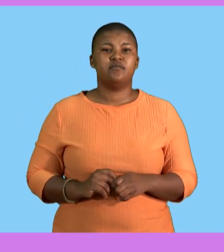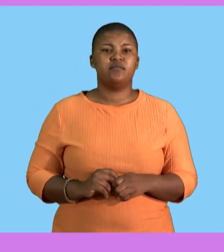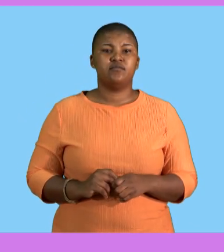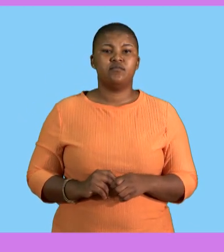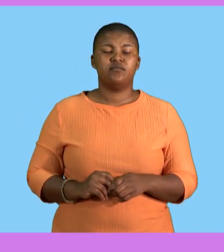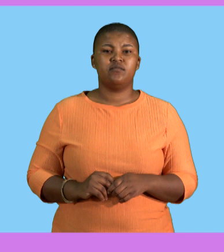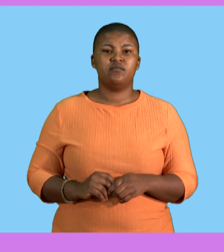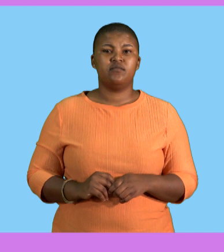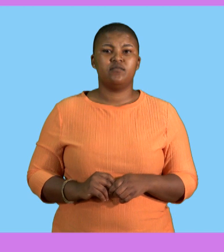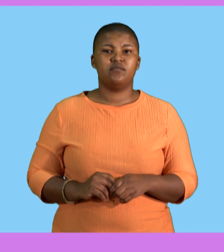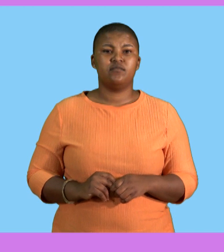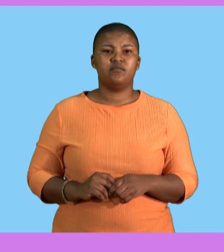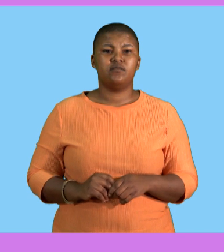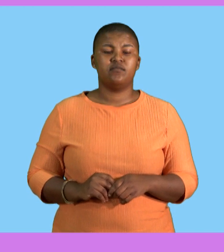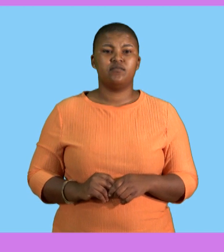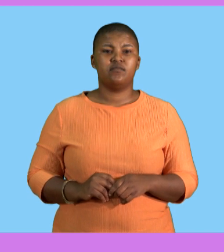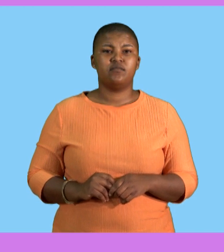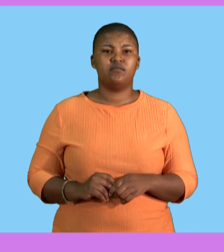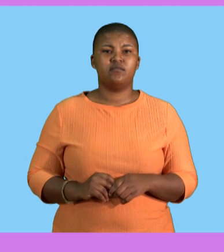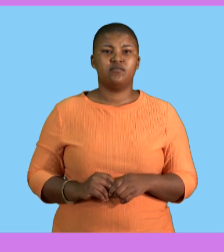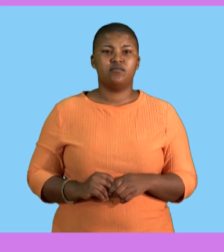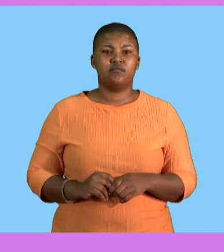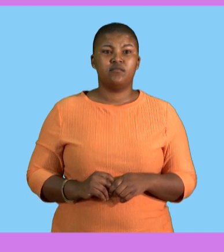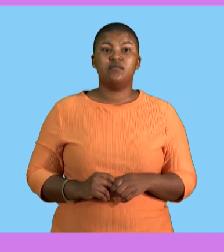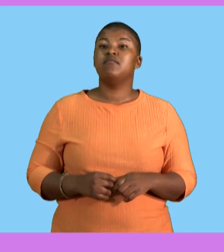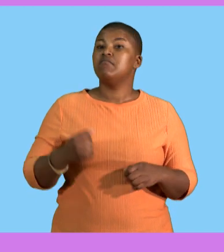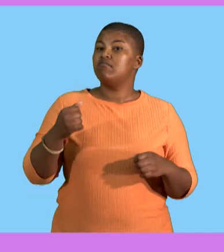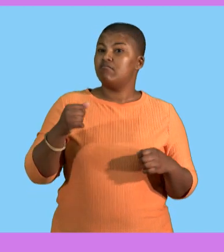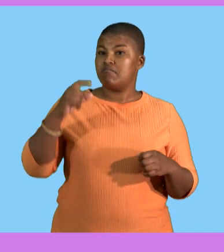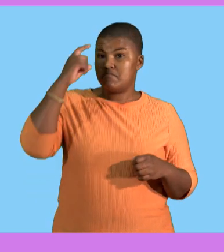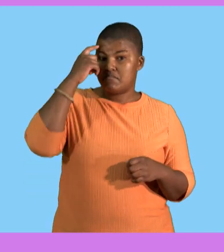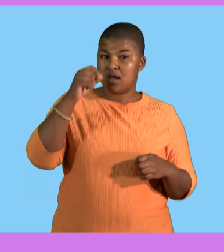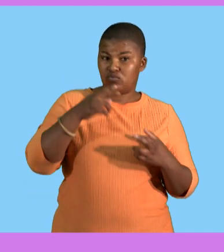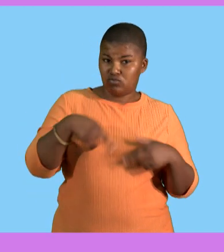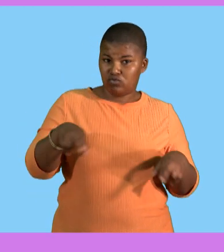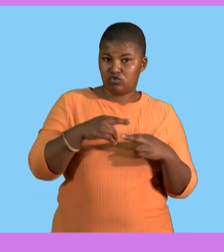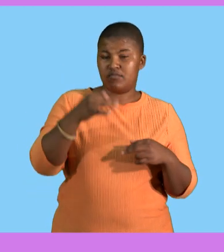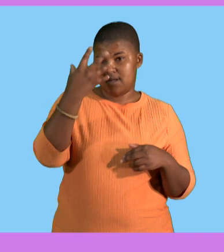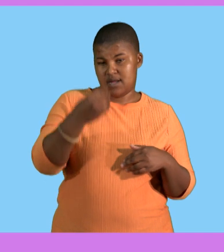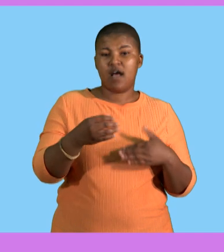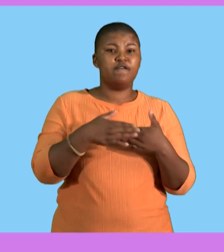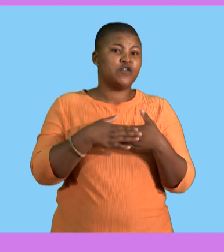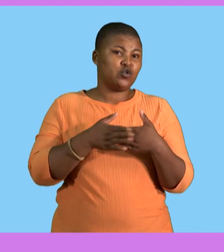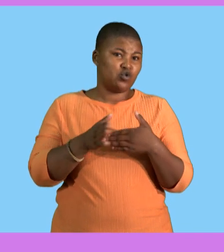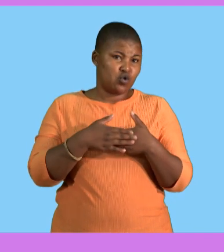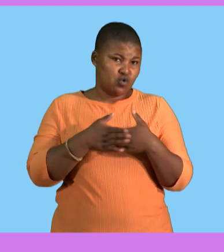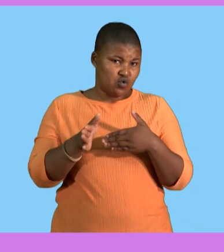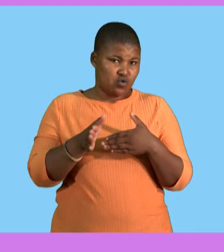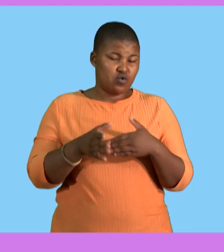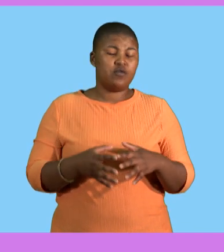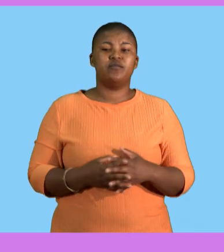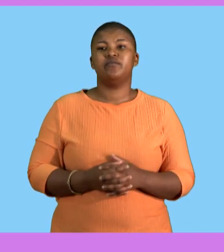to place it. The bedroom has got a door going into the bedroom, and we have a